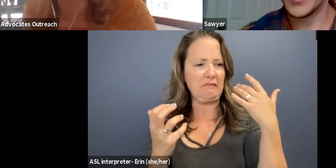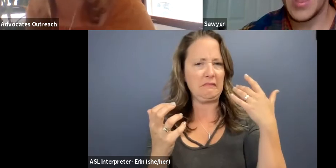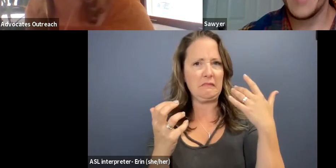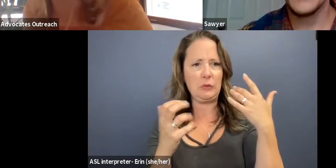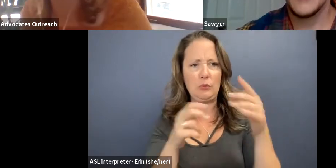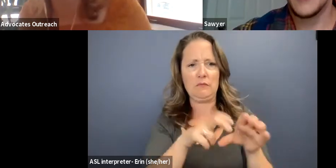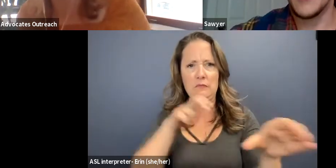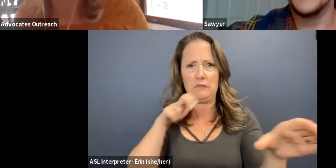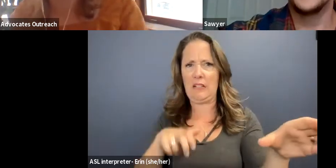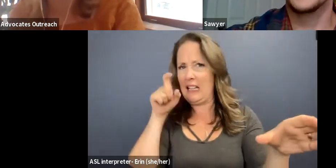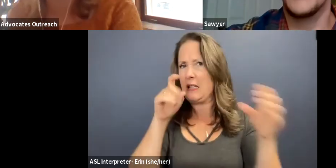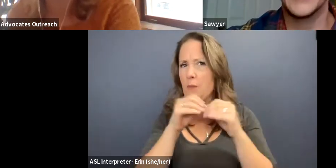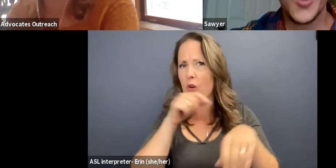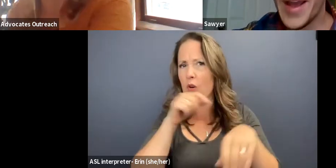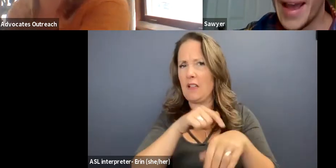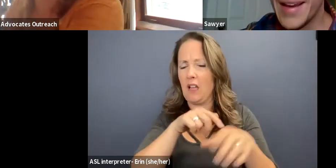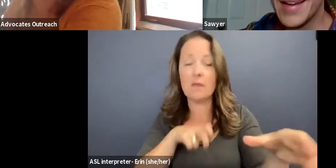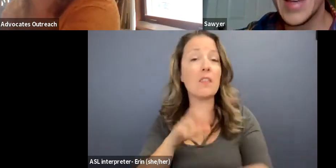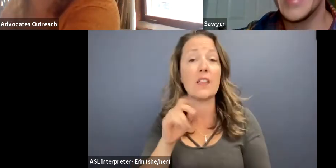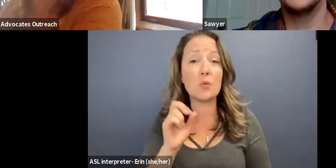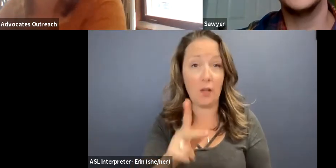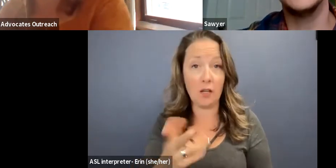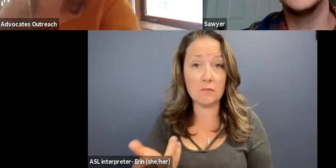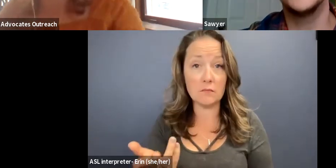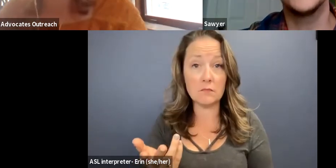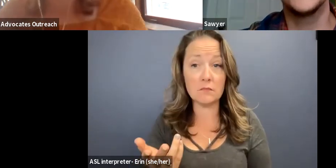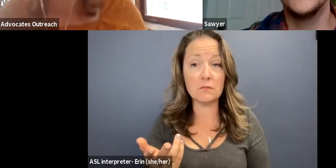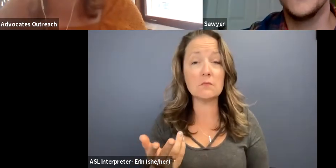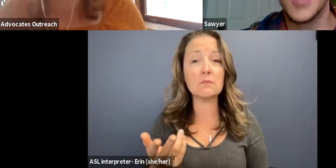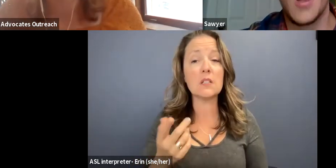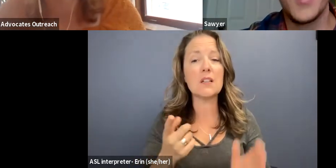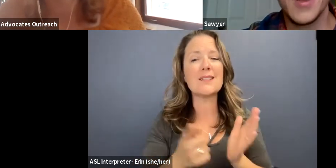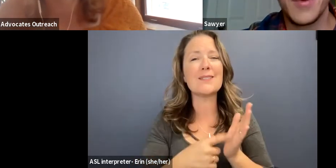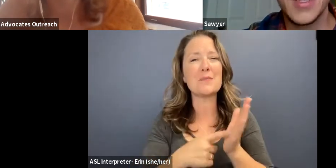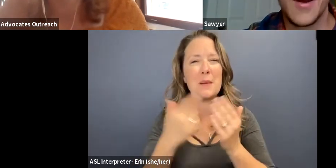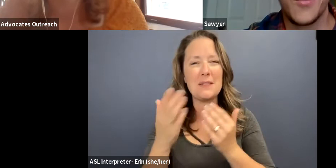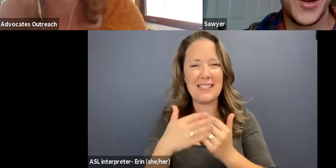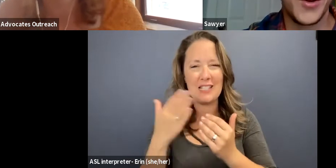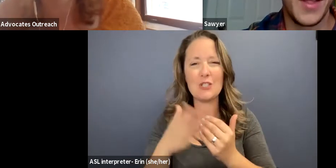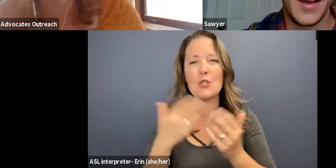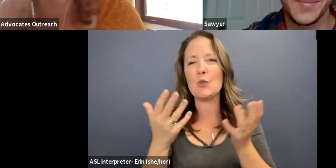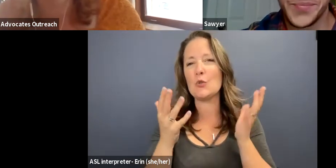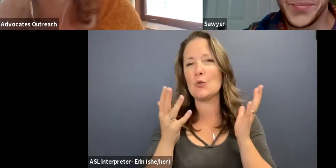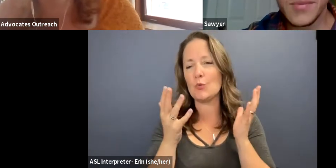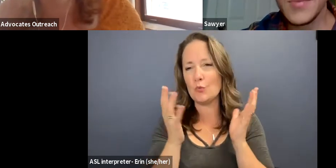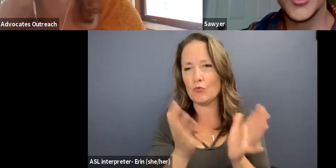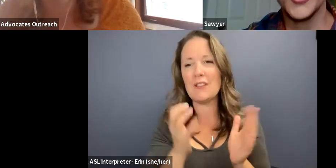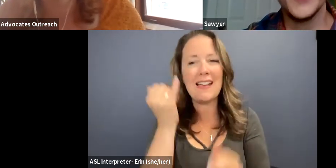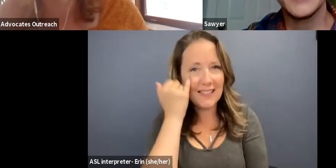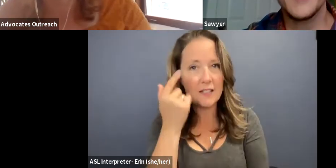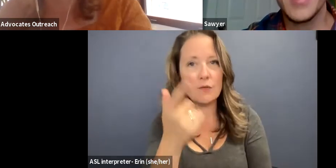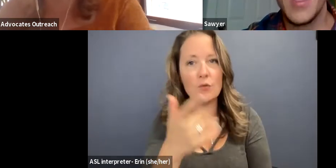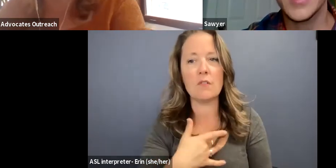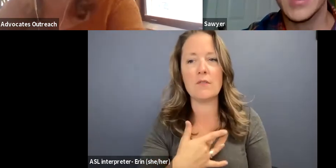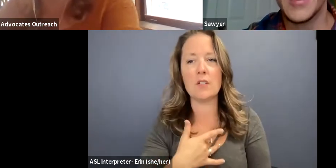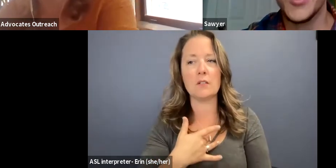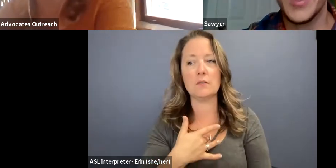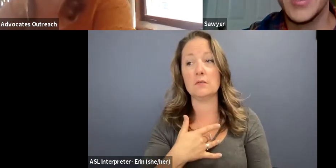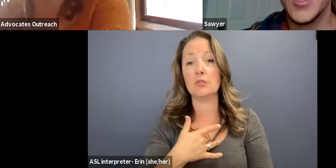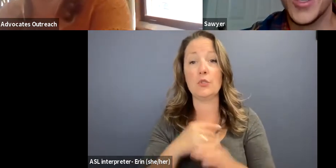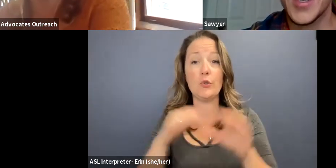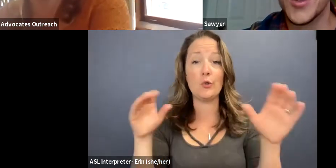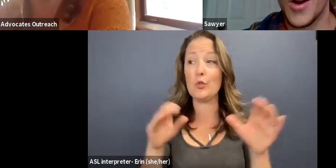gives an insight into like what they're really thinking and like where the question or the wondering is coming from.